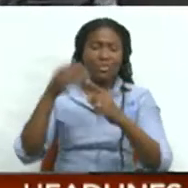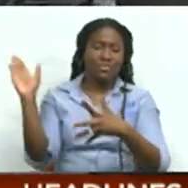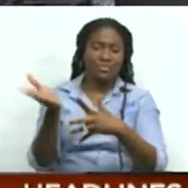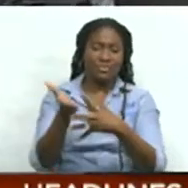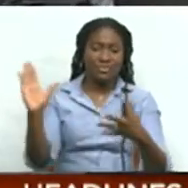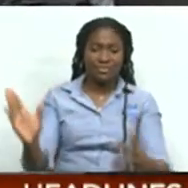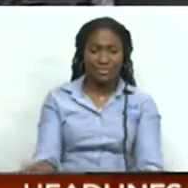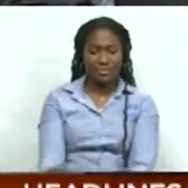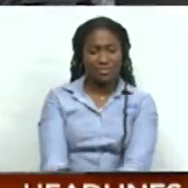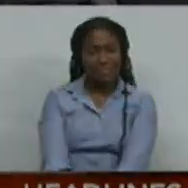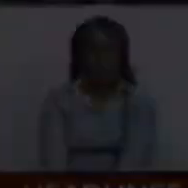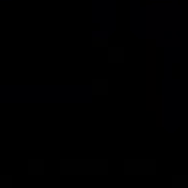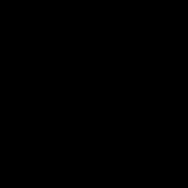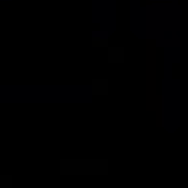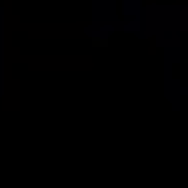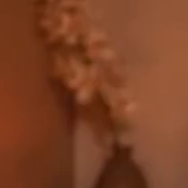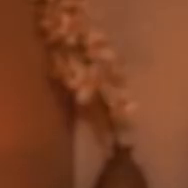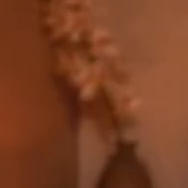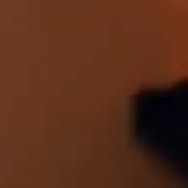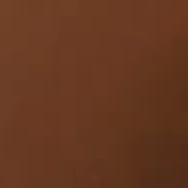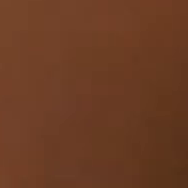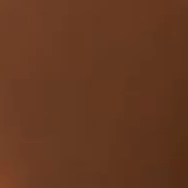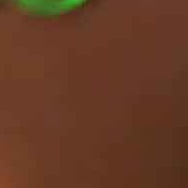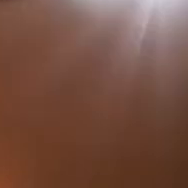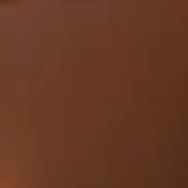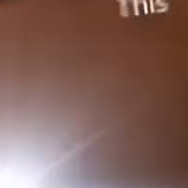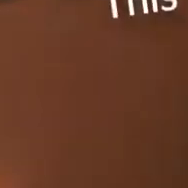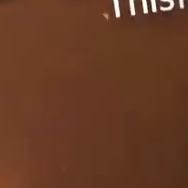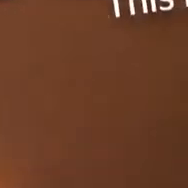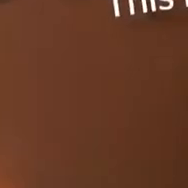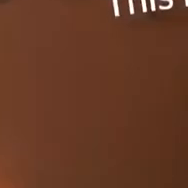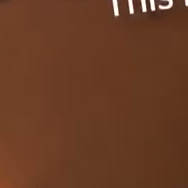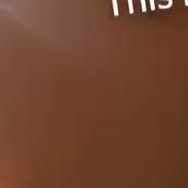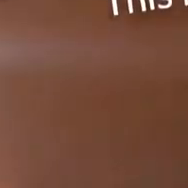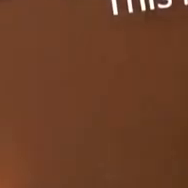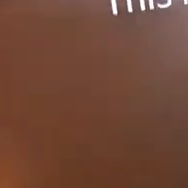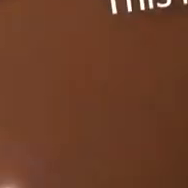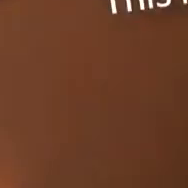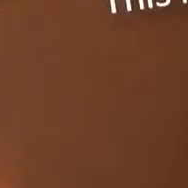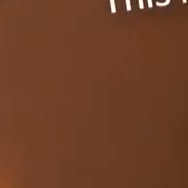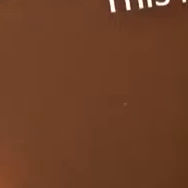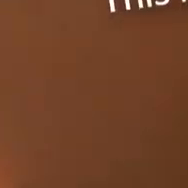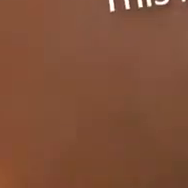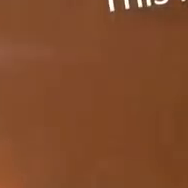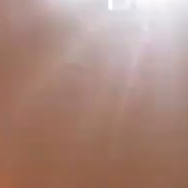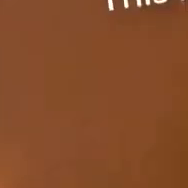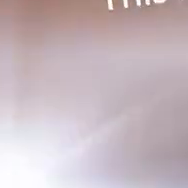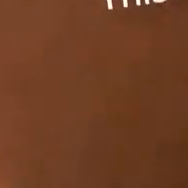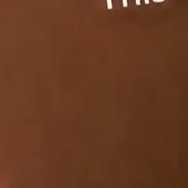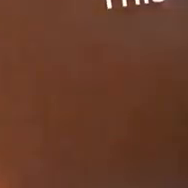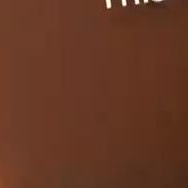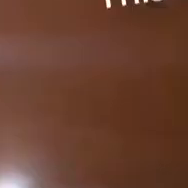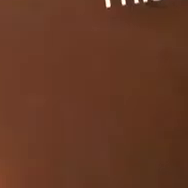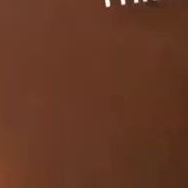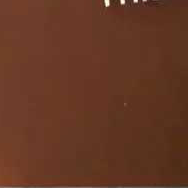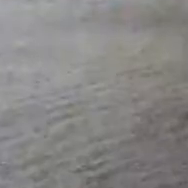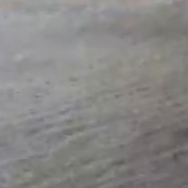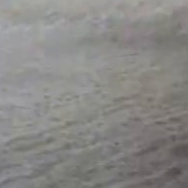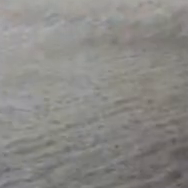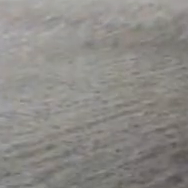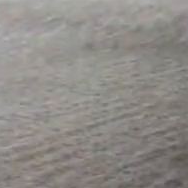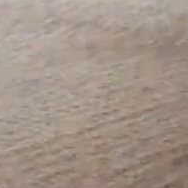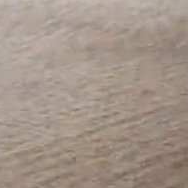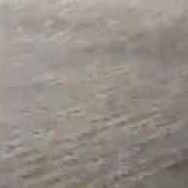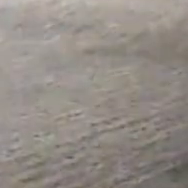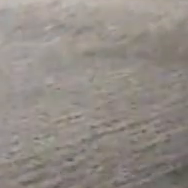break. Mom can live her best life this Mother's Day. She has nothing to worry about with B-Mobile. Win a